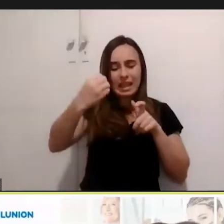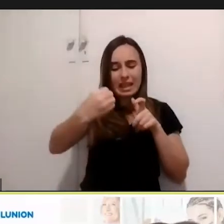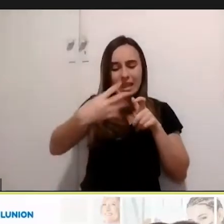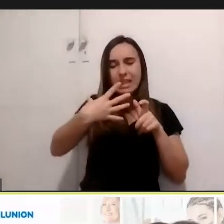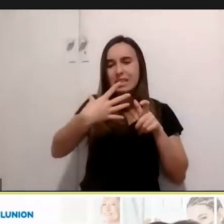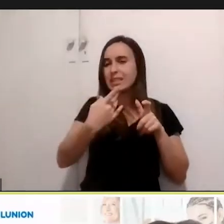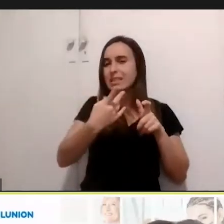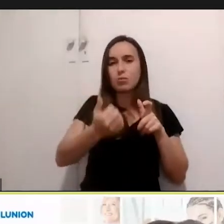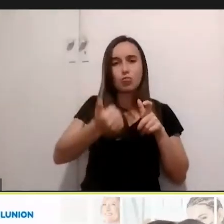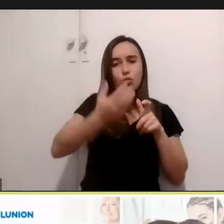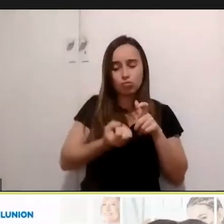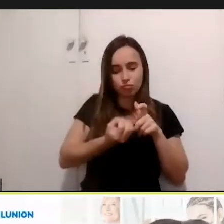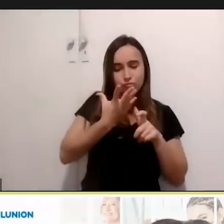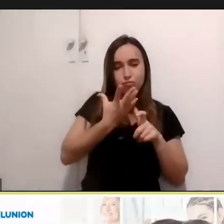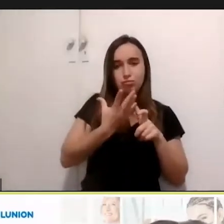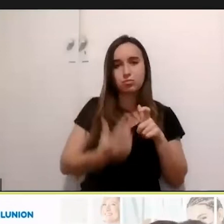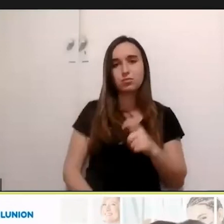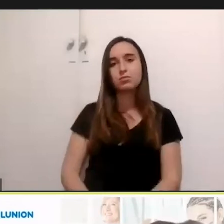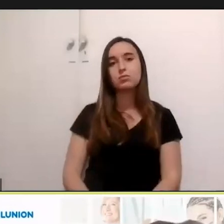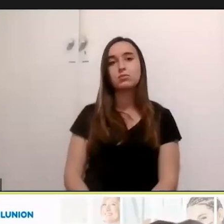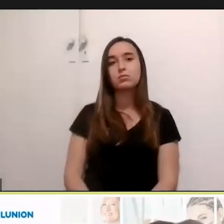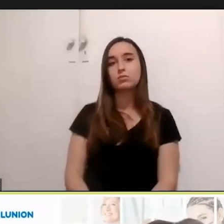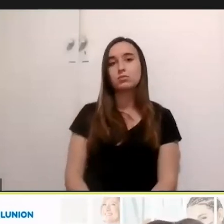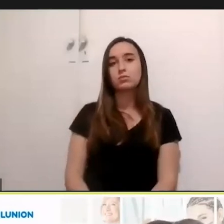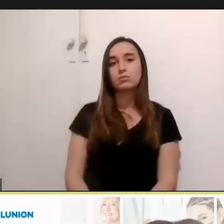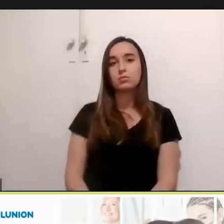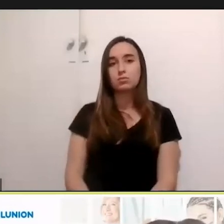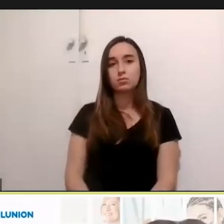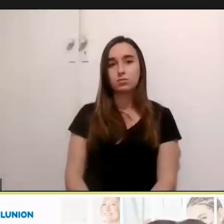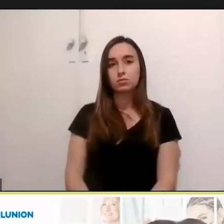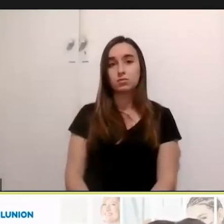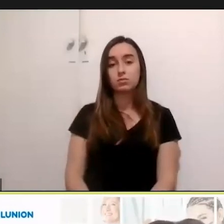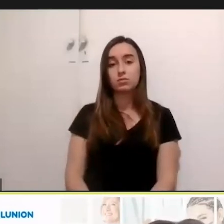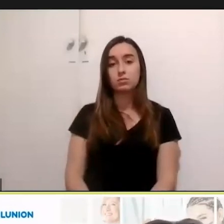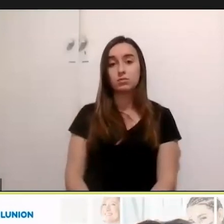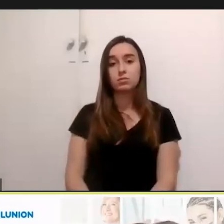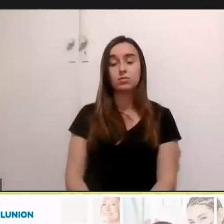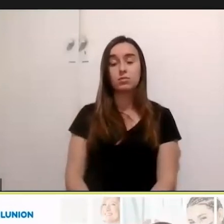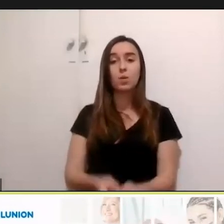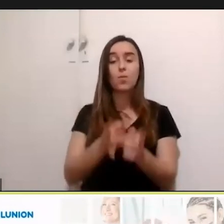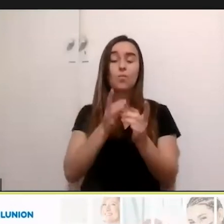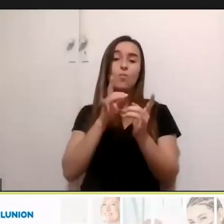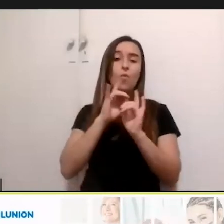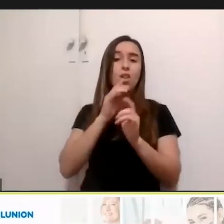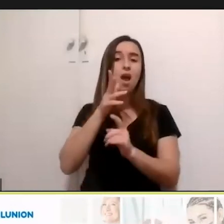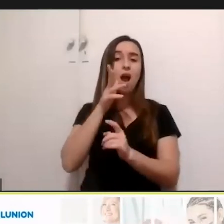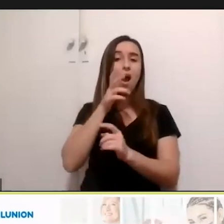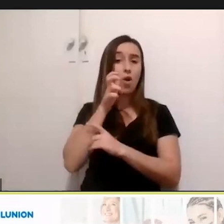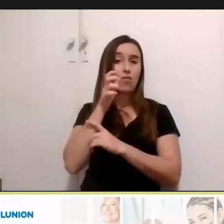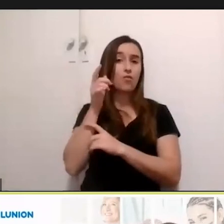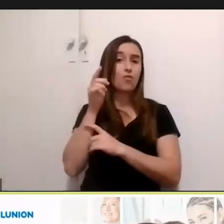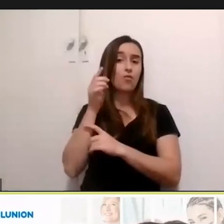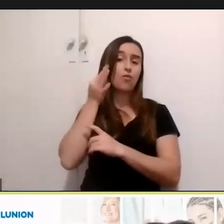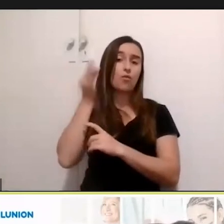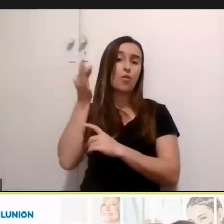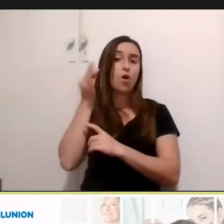Some remarkable features: the audible warning to confirm that the strip has been inserted